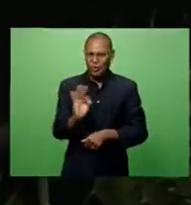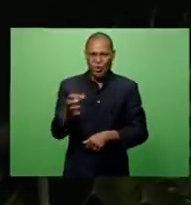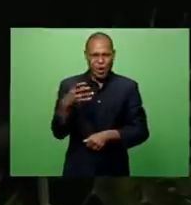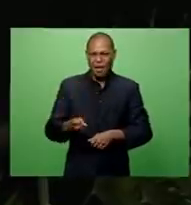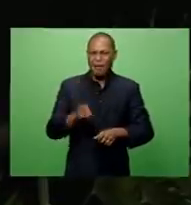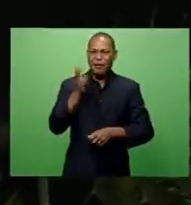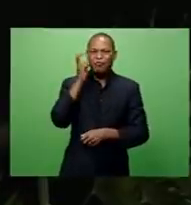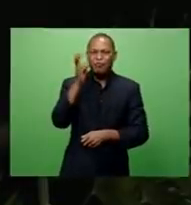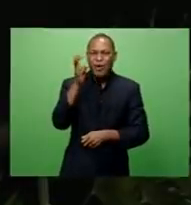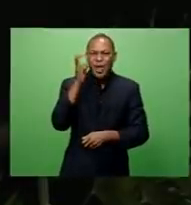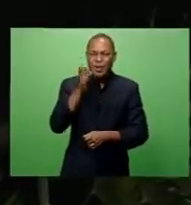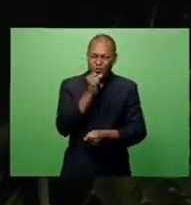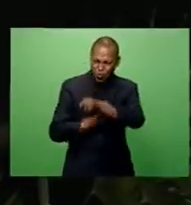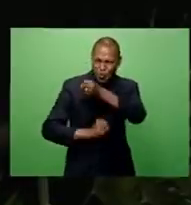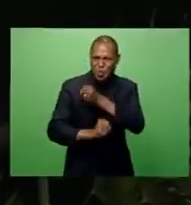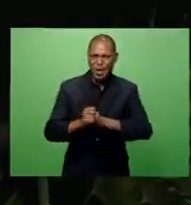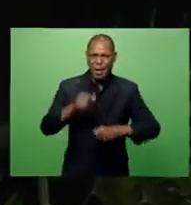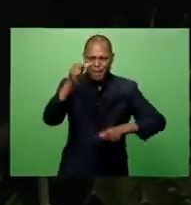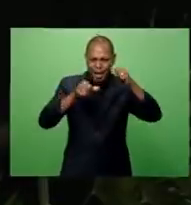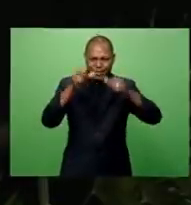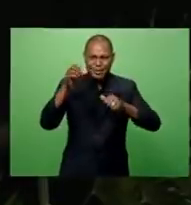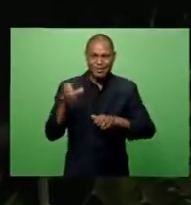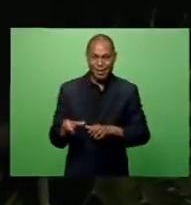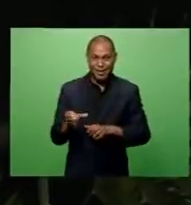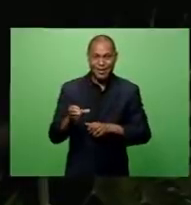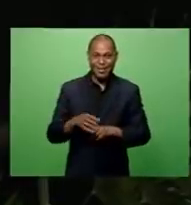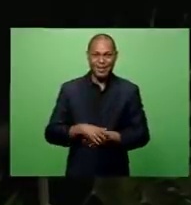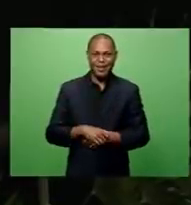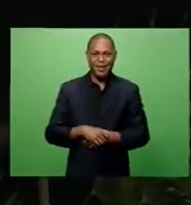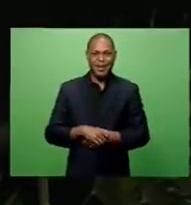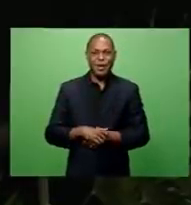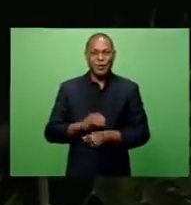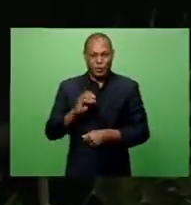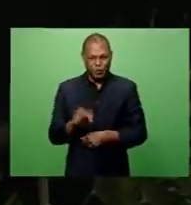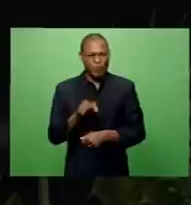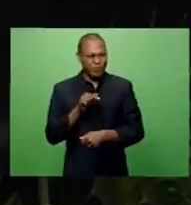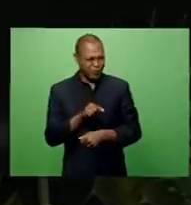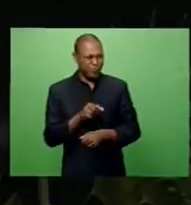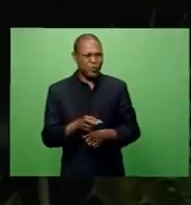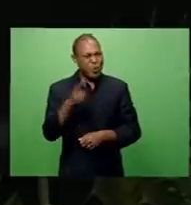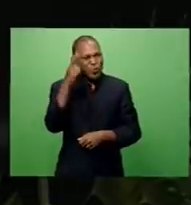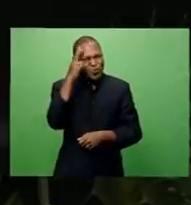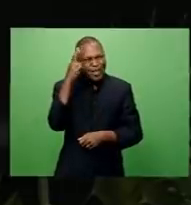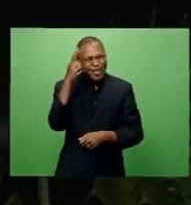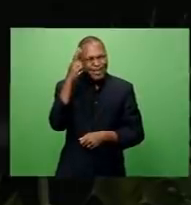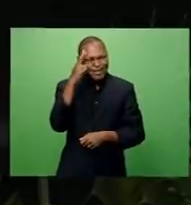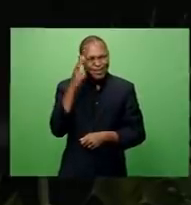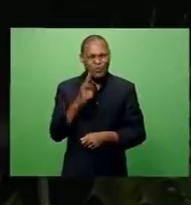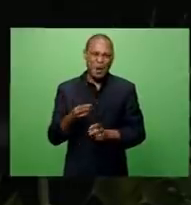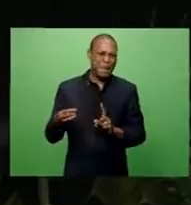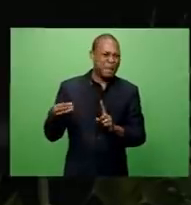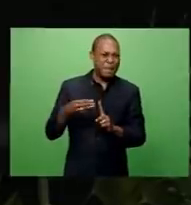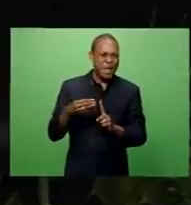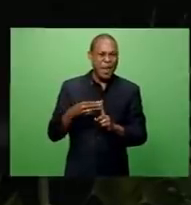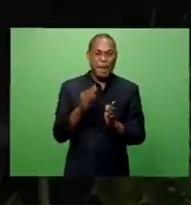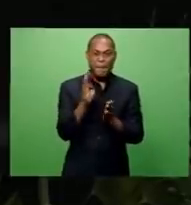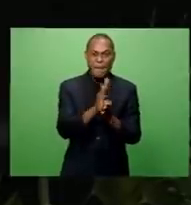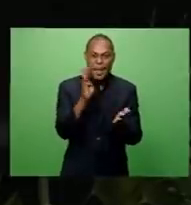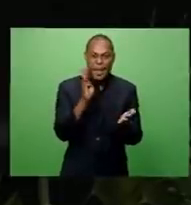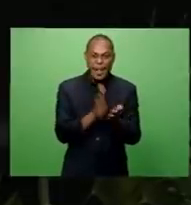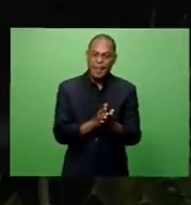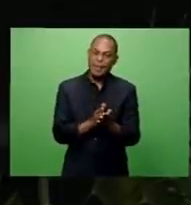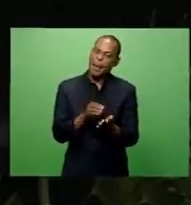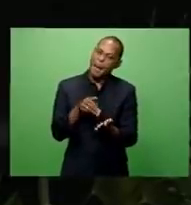training to become assessors. This is just one of the many reasons why the bill has been passed, and